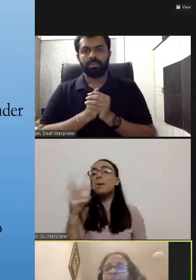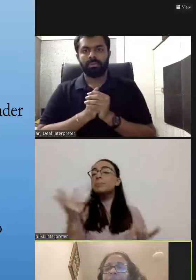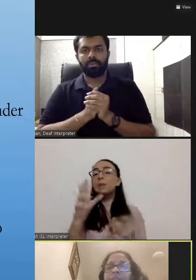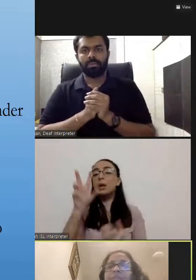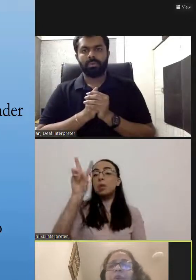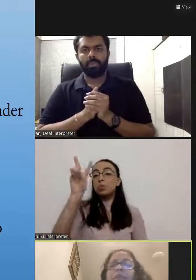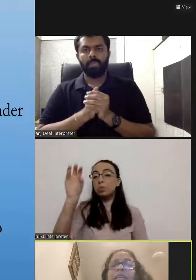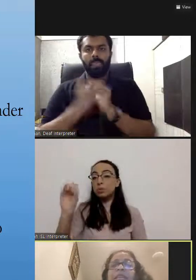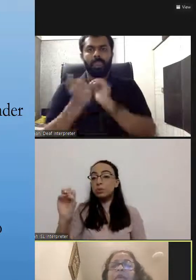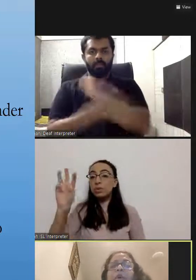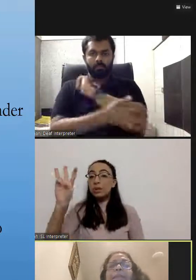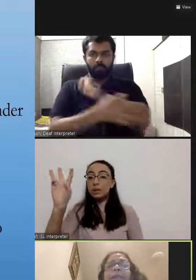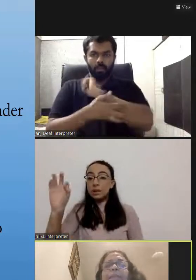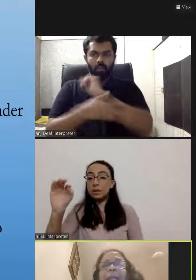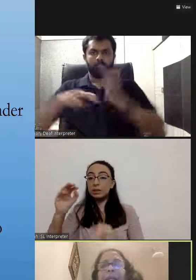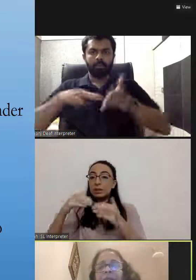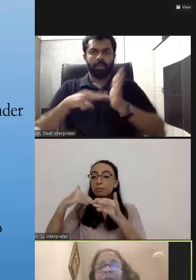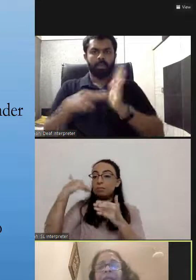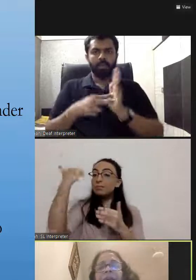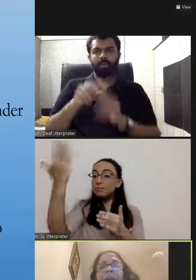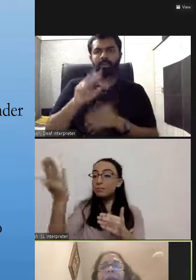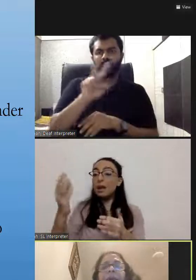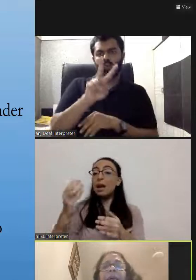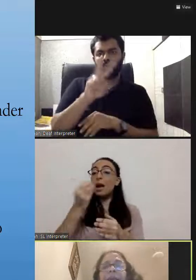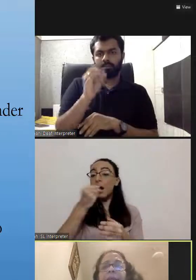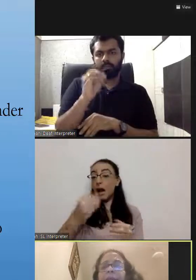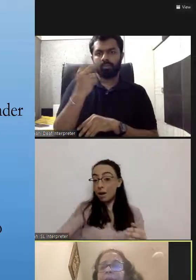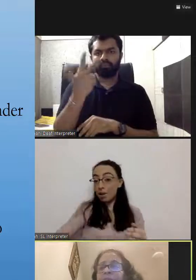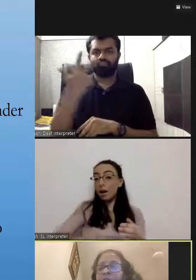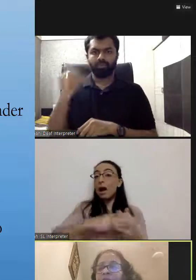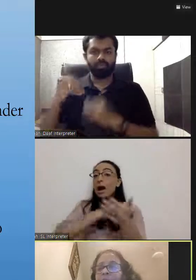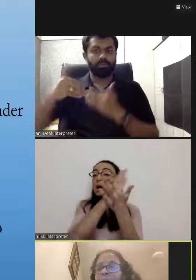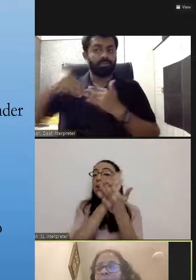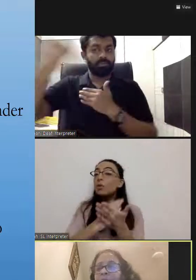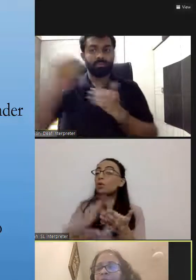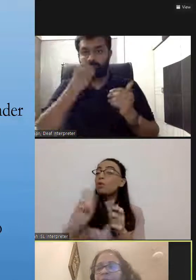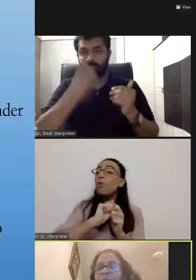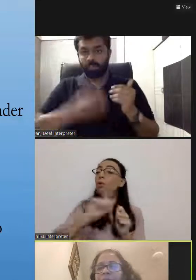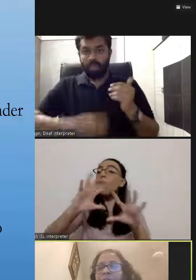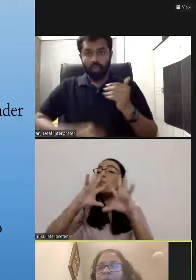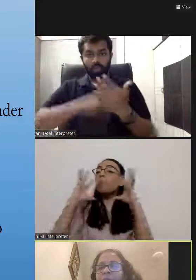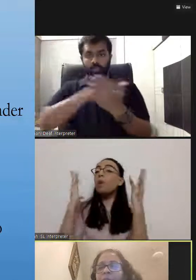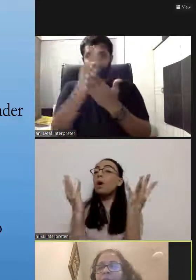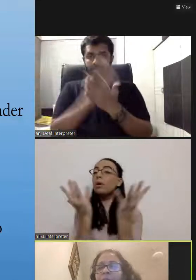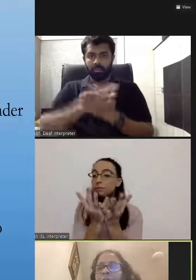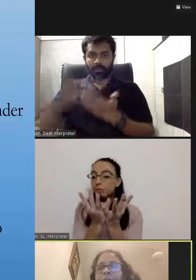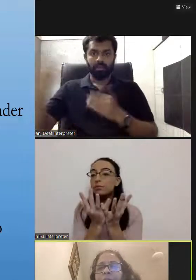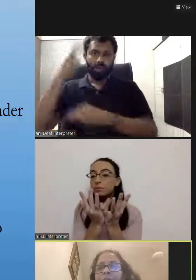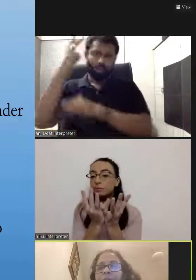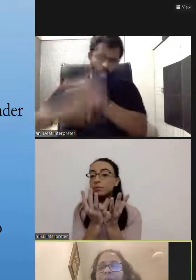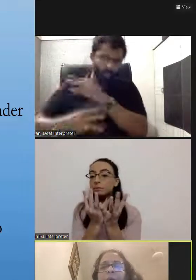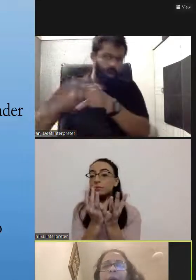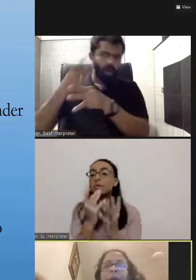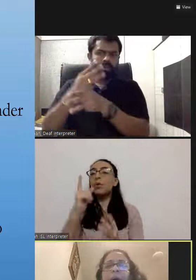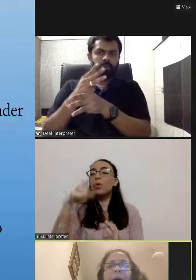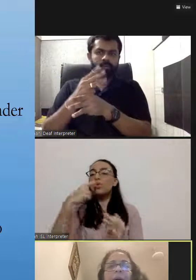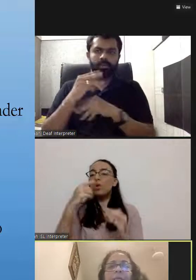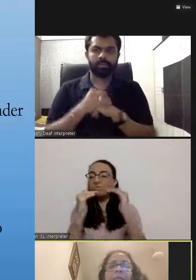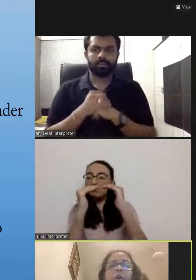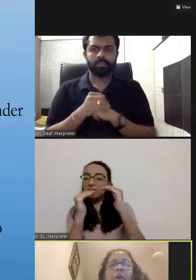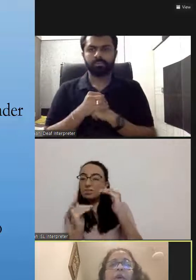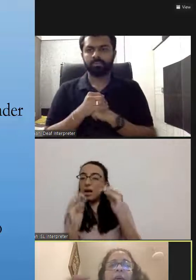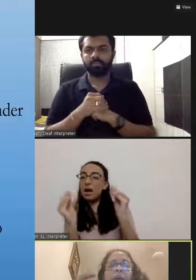eradicate extreme poverty for all people everywhere, currently measured as people living on less than